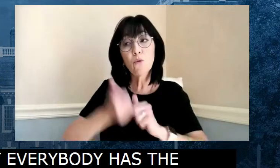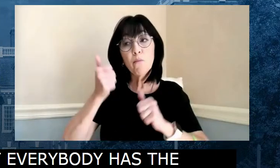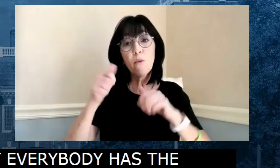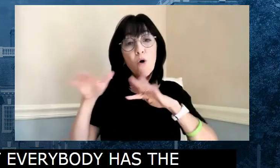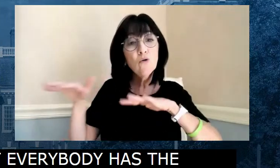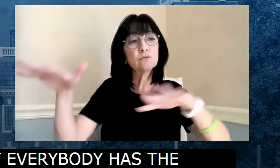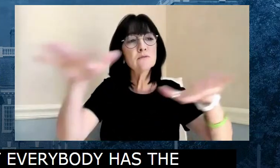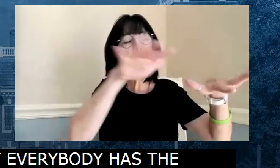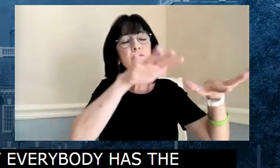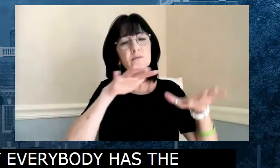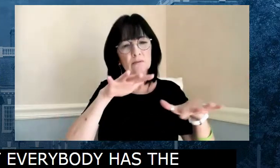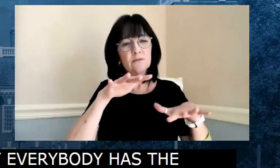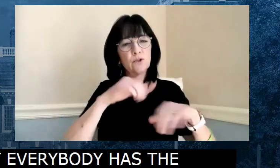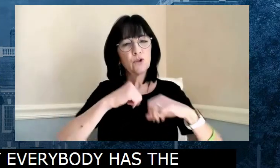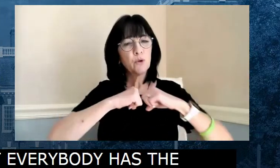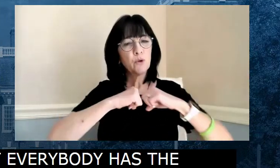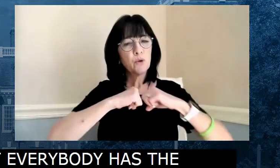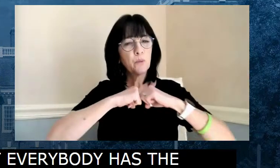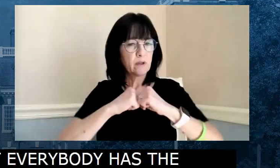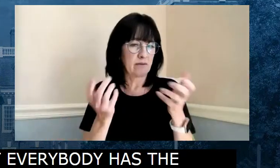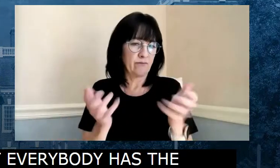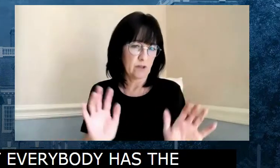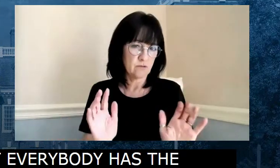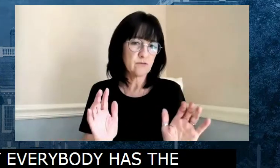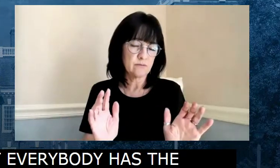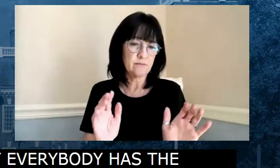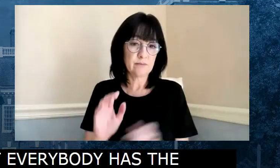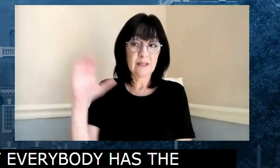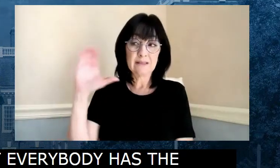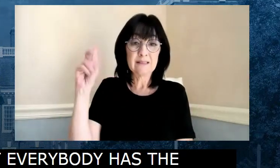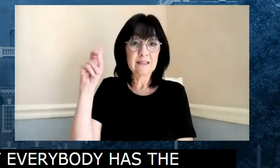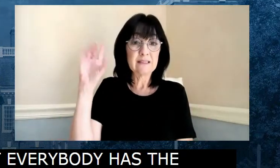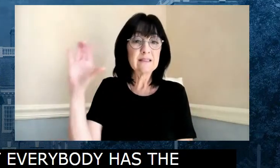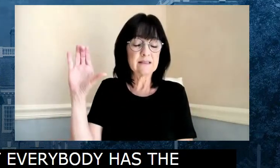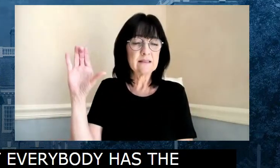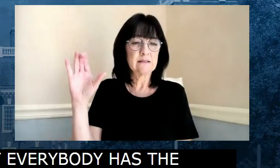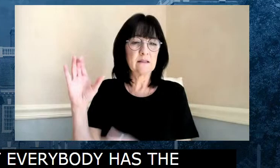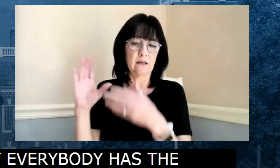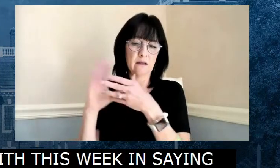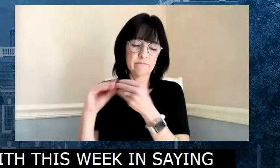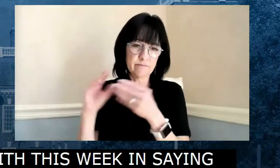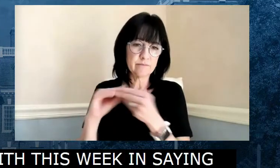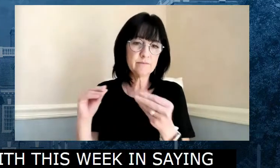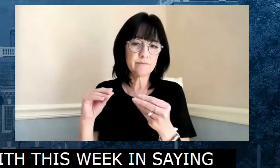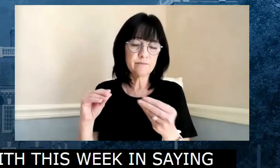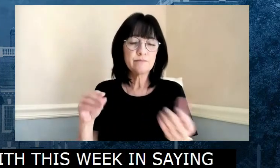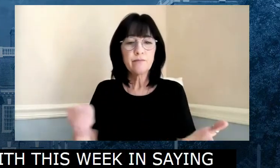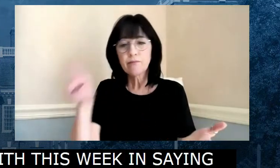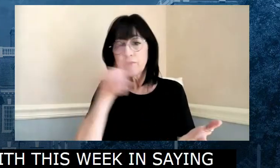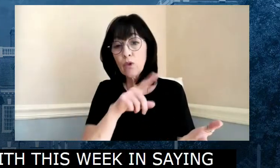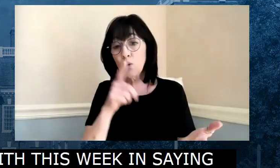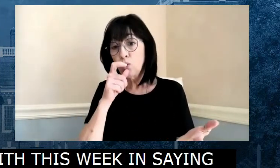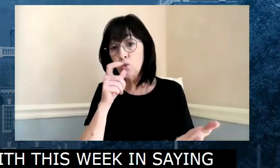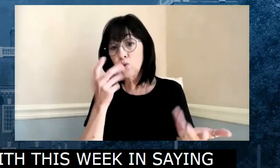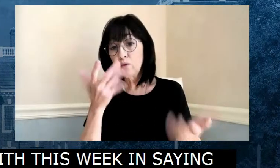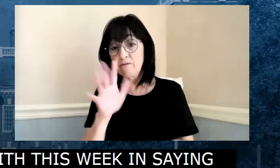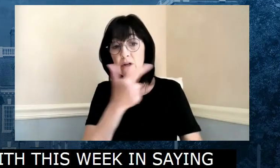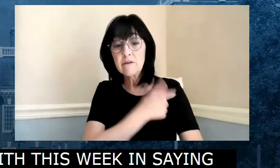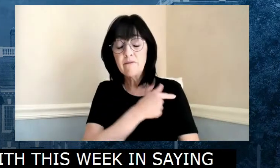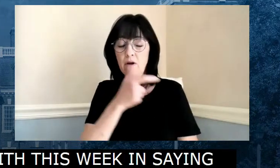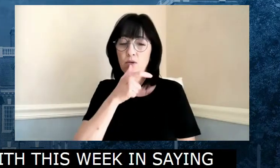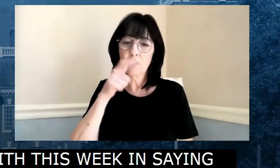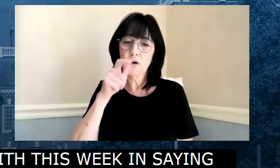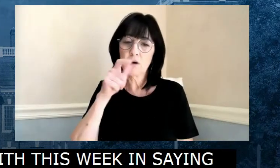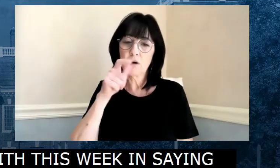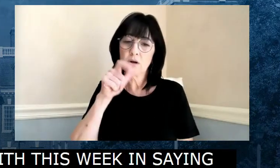week in saying that those folks that are vaccinated don't have to wear a mask. And so you'll hear more about this than the specifics with